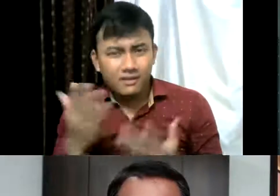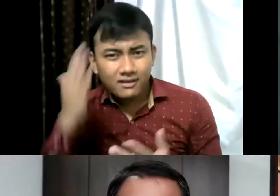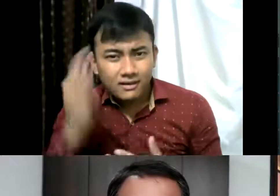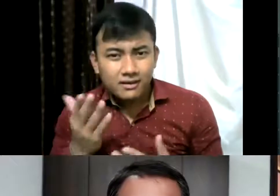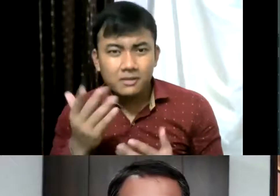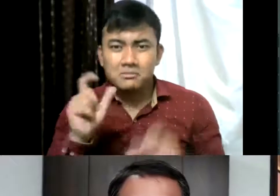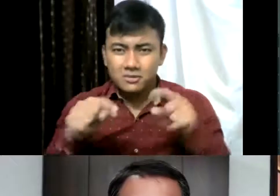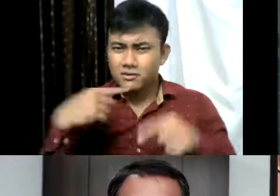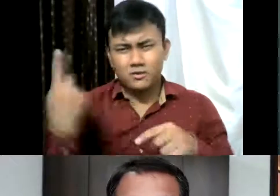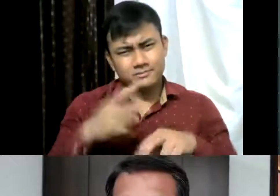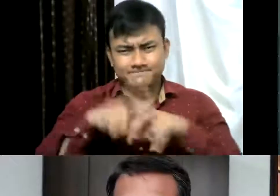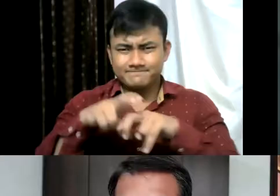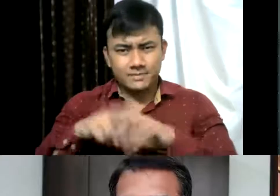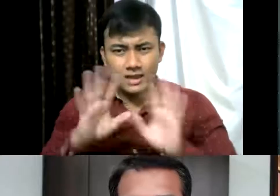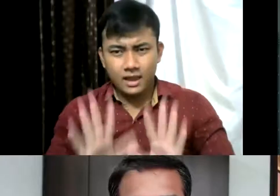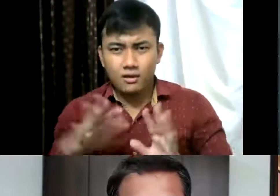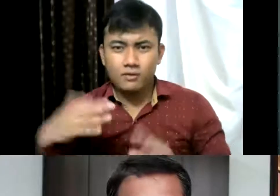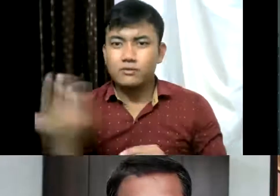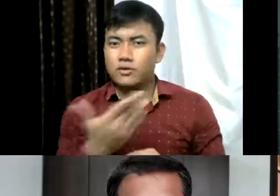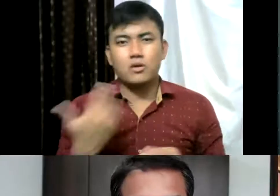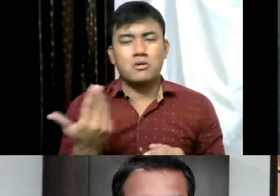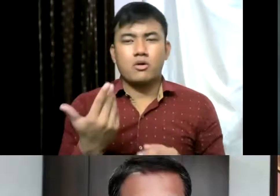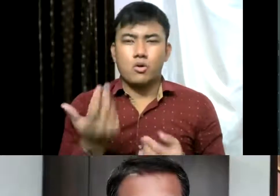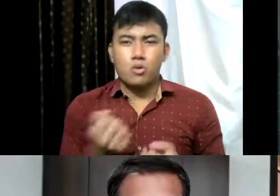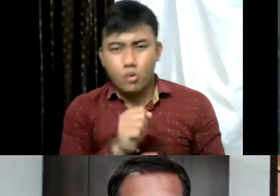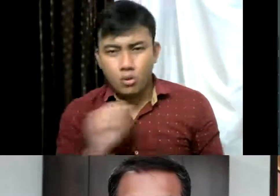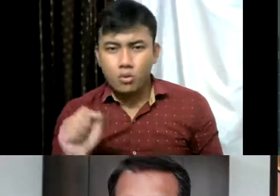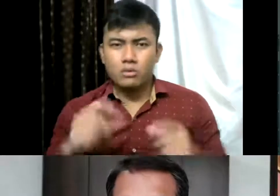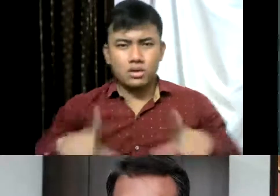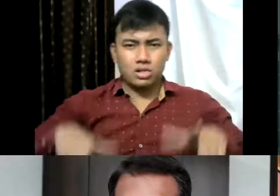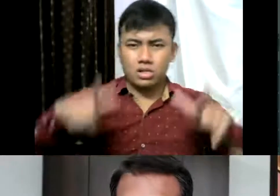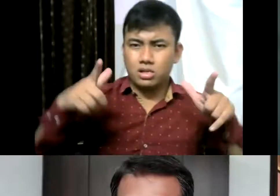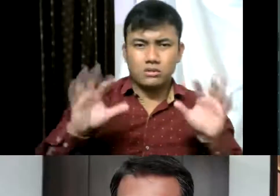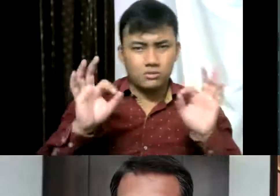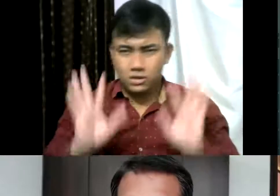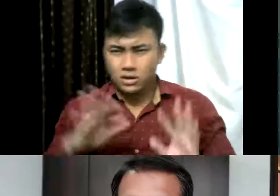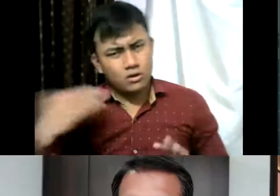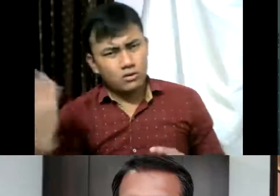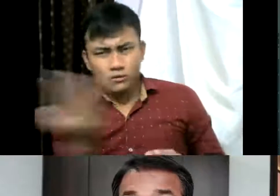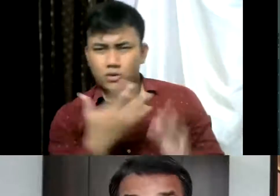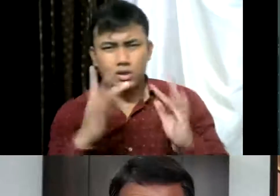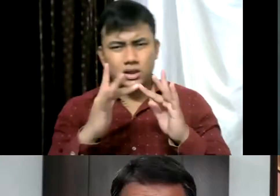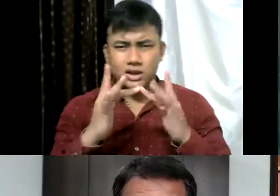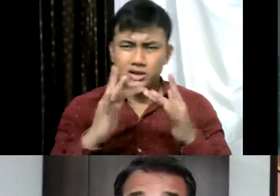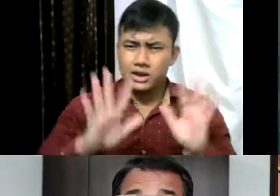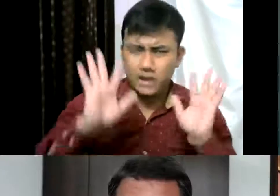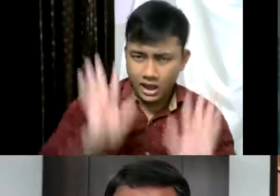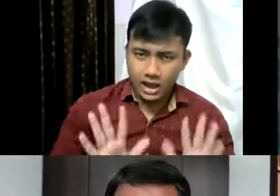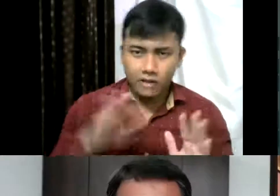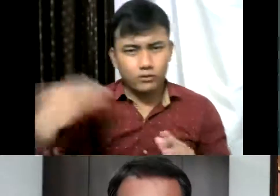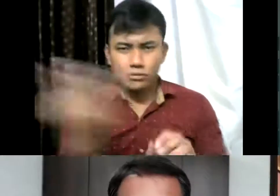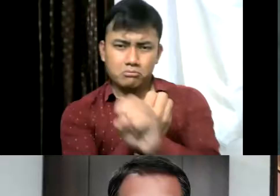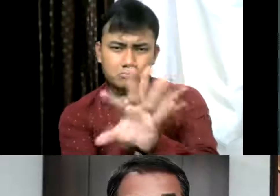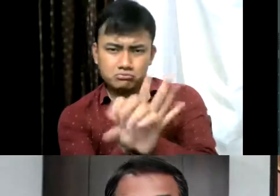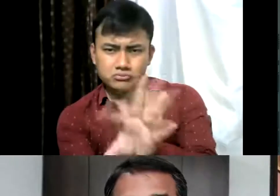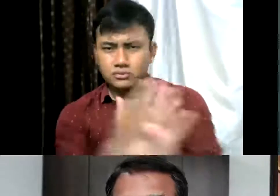we are sitting here as urban, sort of, you know, digitally privileged people, access,